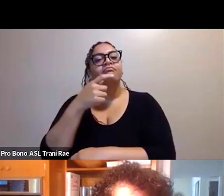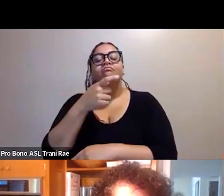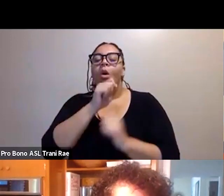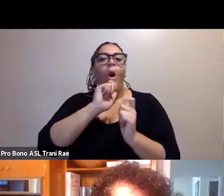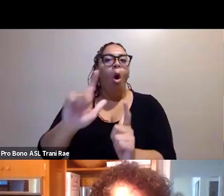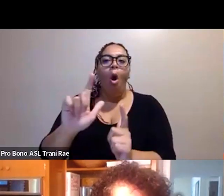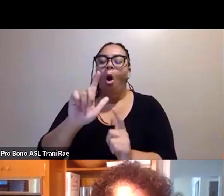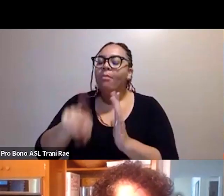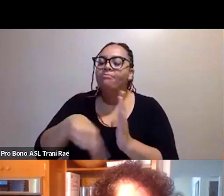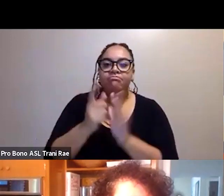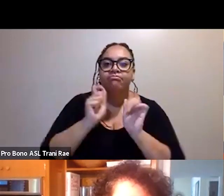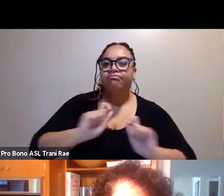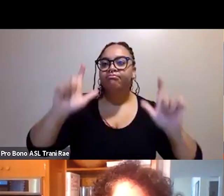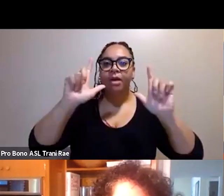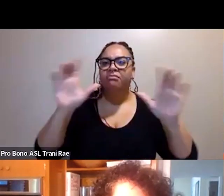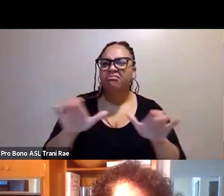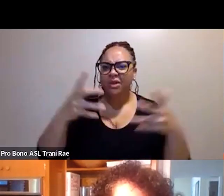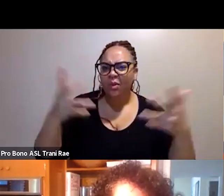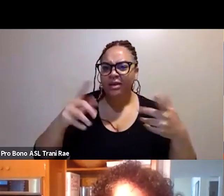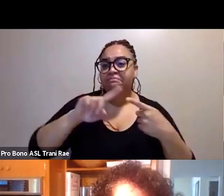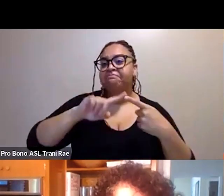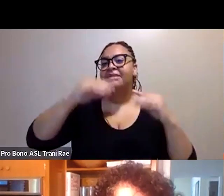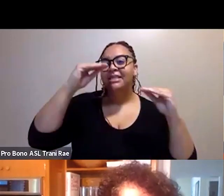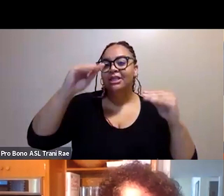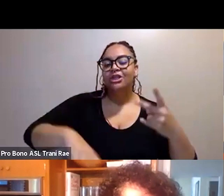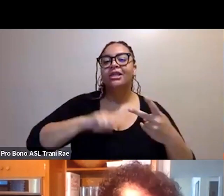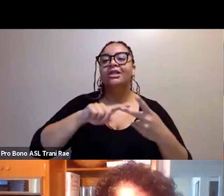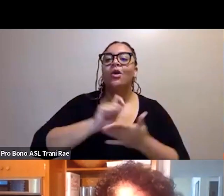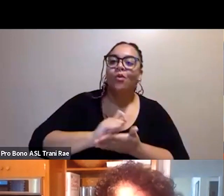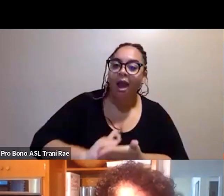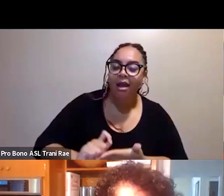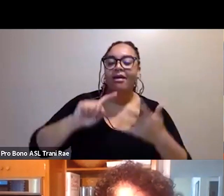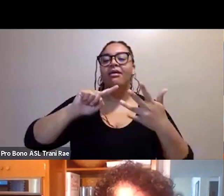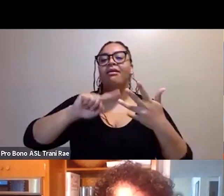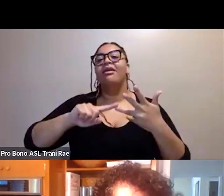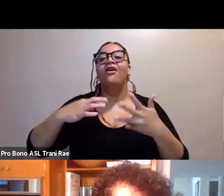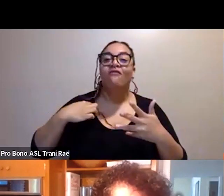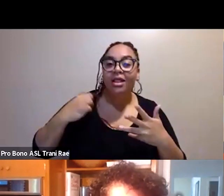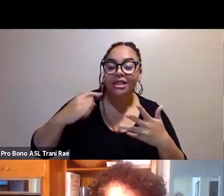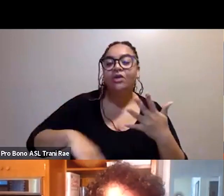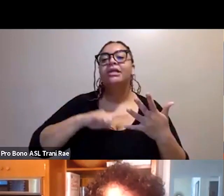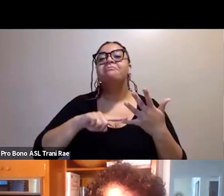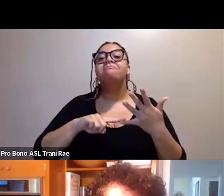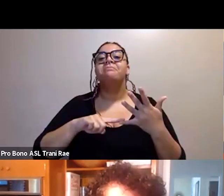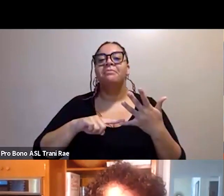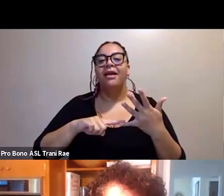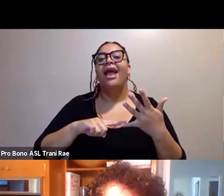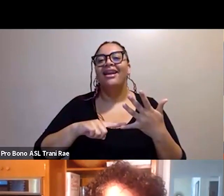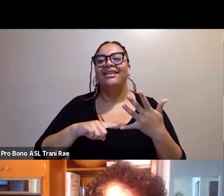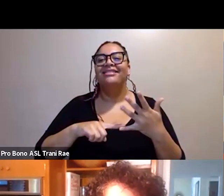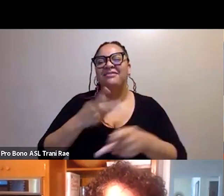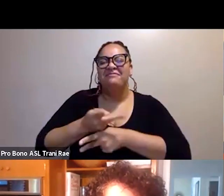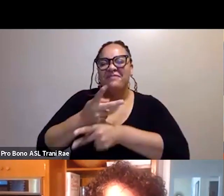hours doing one or more of the following: teaching, writing, volunteering, and tending to the whims of her feline